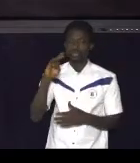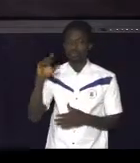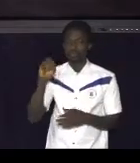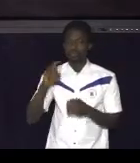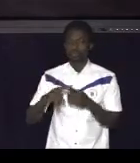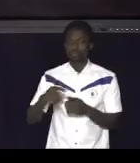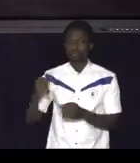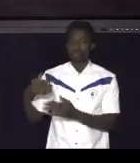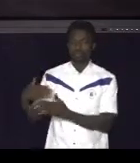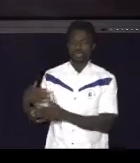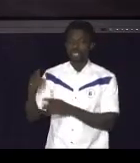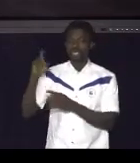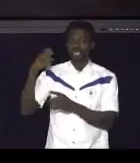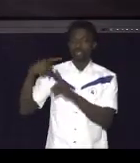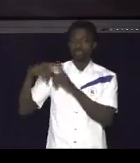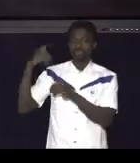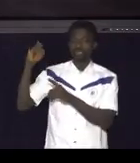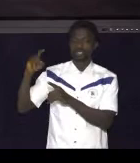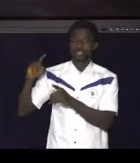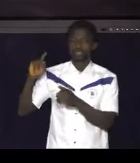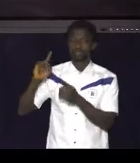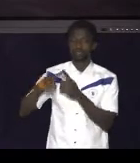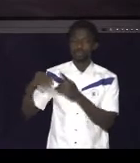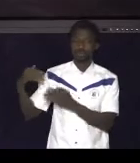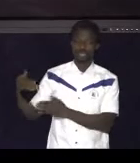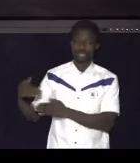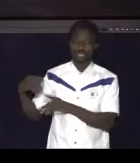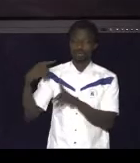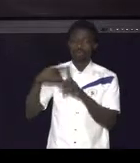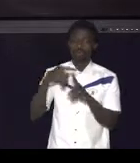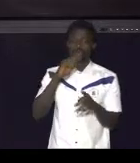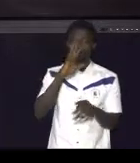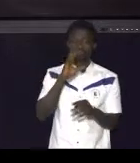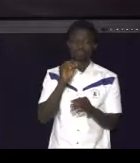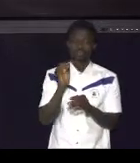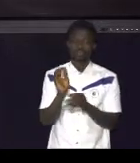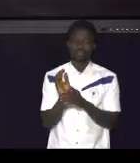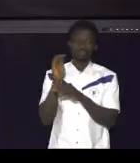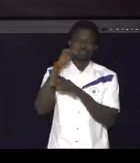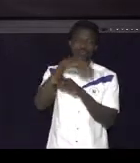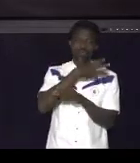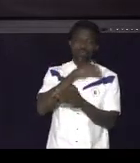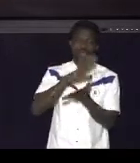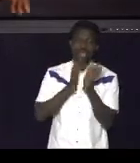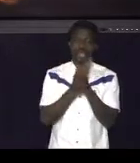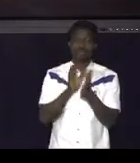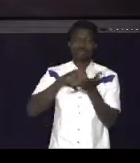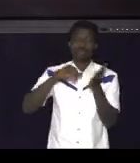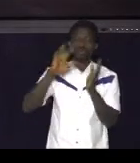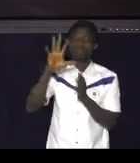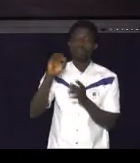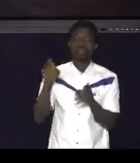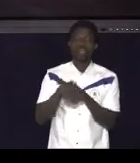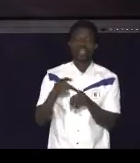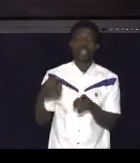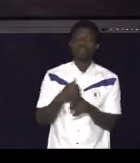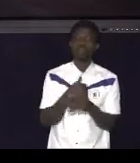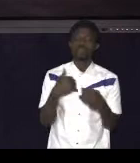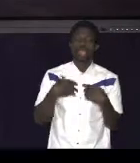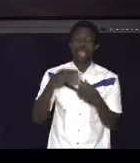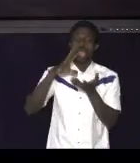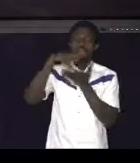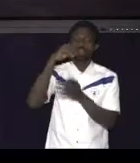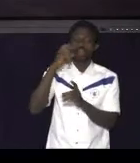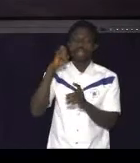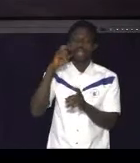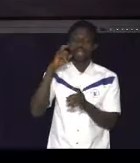plus X will remain on this side. Plus 50 will grow over the equality sign and become minus 50 as we have learned. Then X plus X